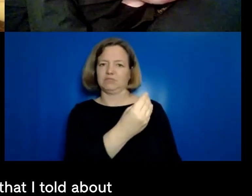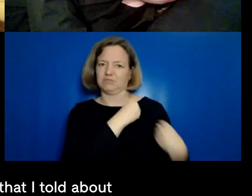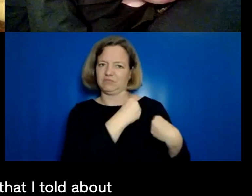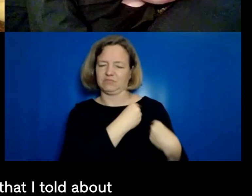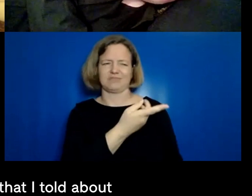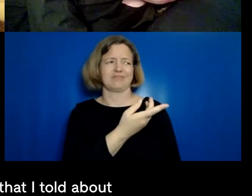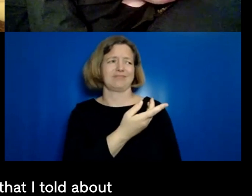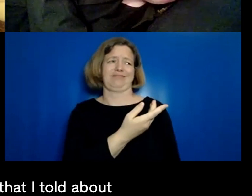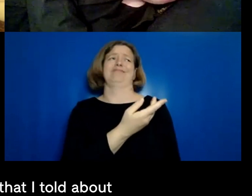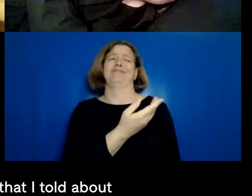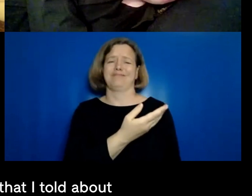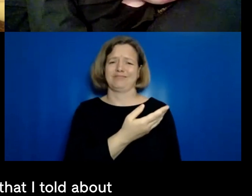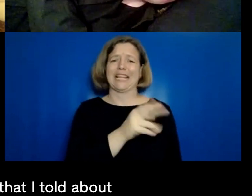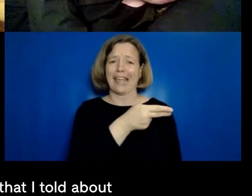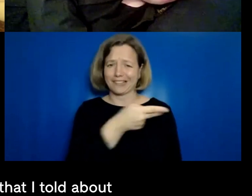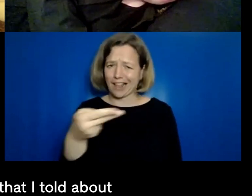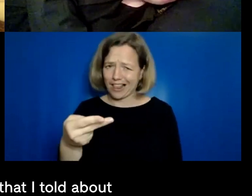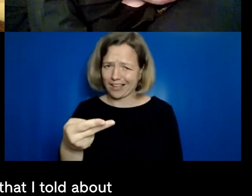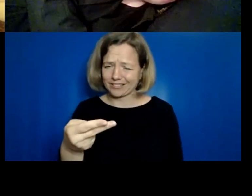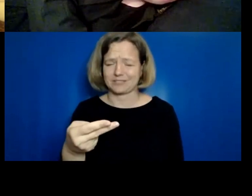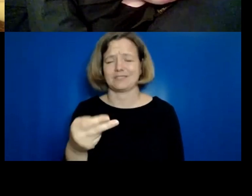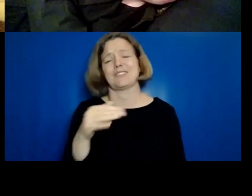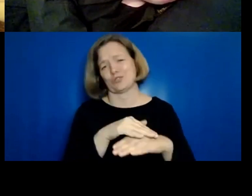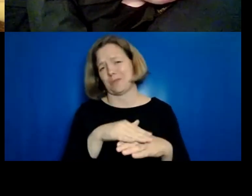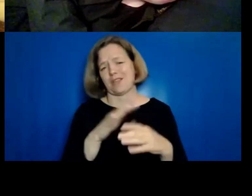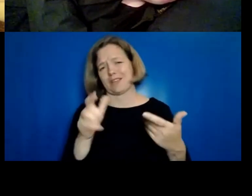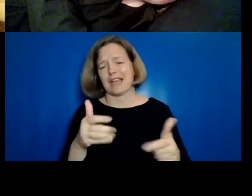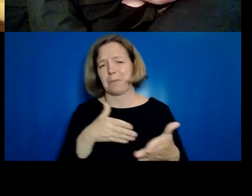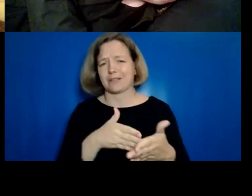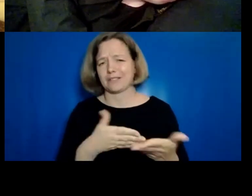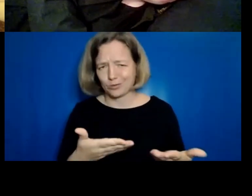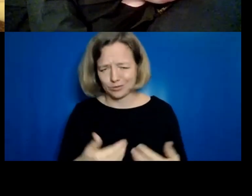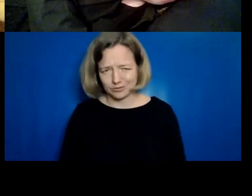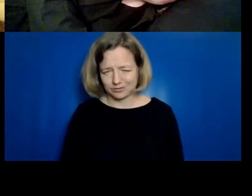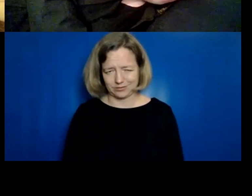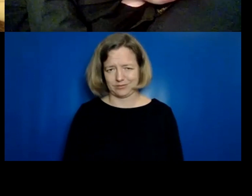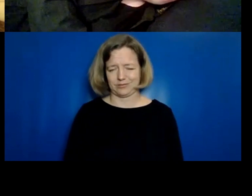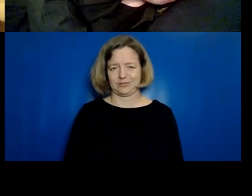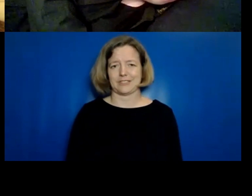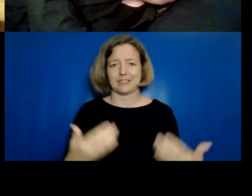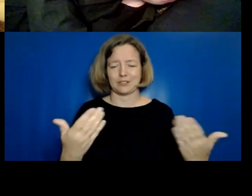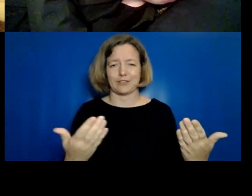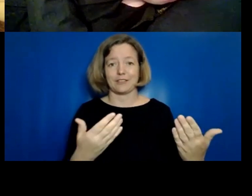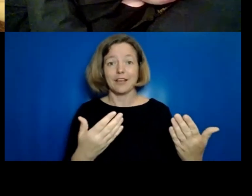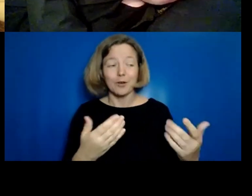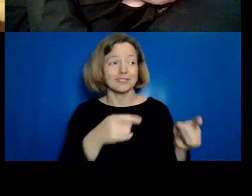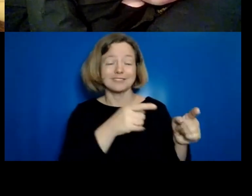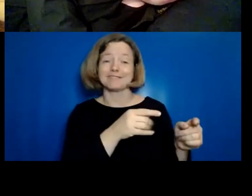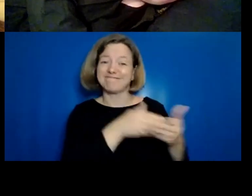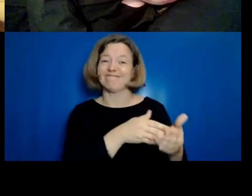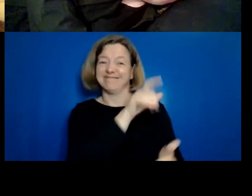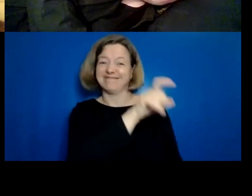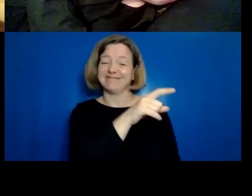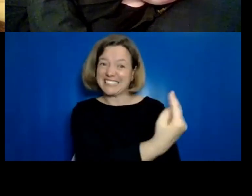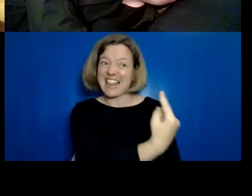lying down was not an access requirement. That was not non-disabled people who were telling me this. This were other